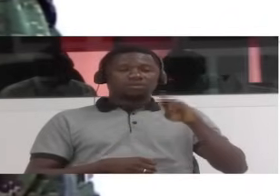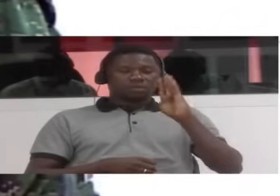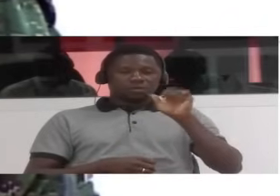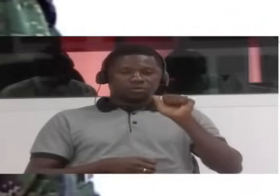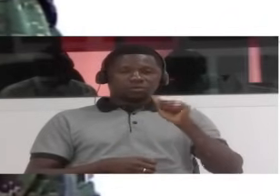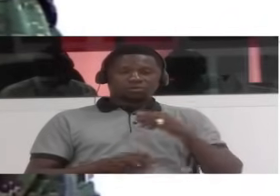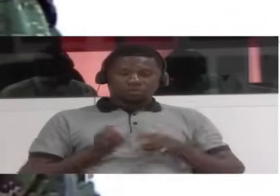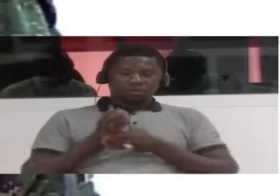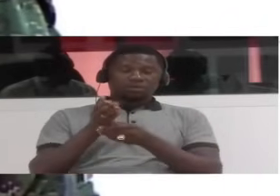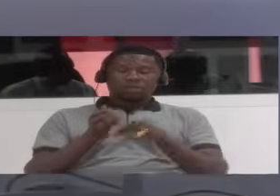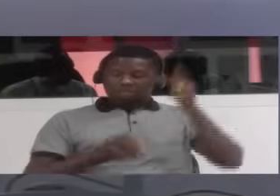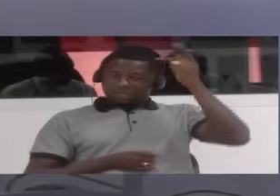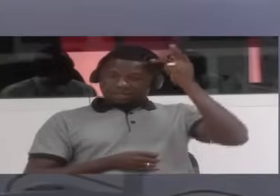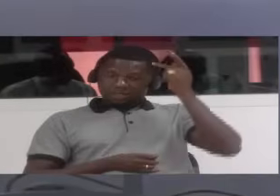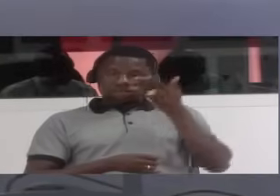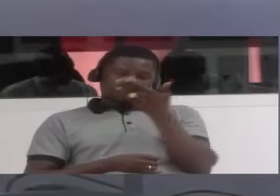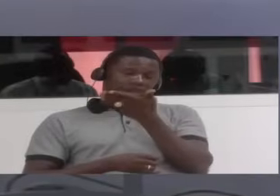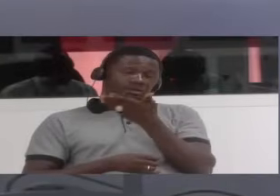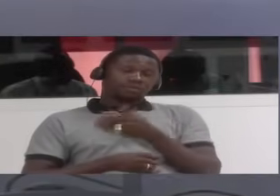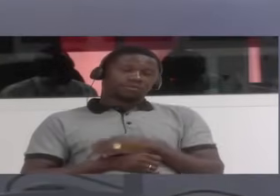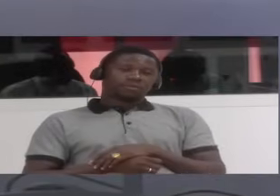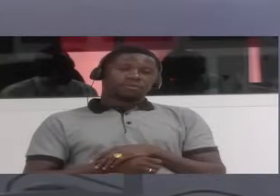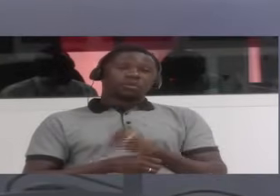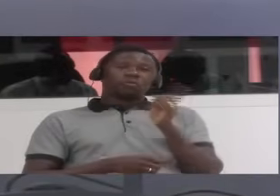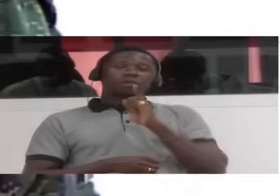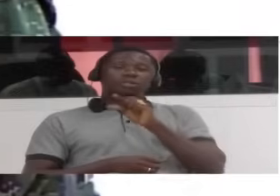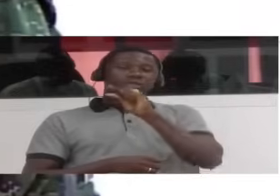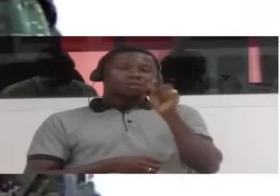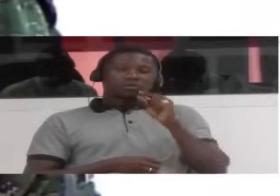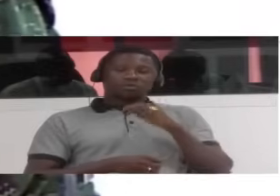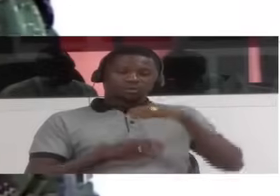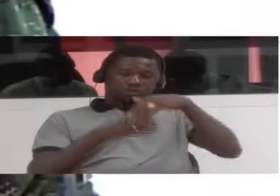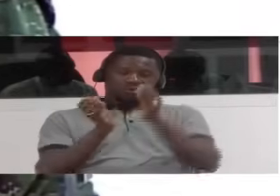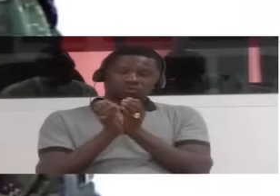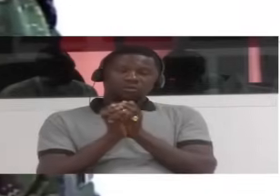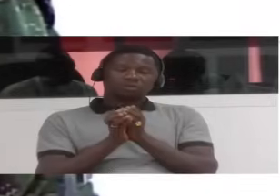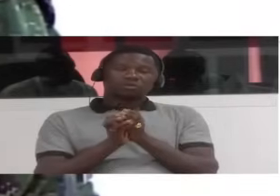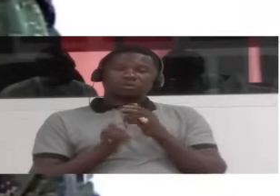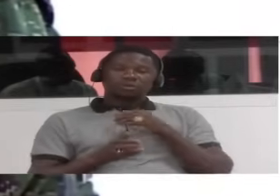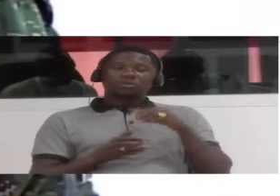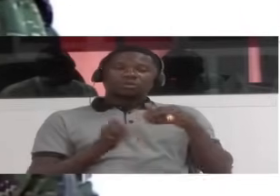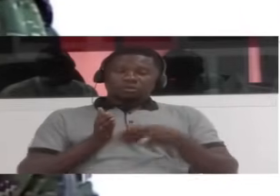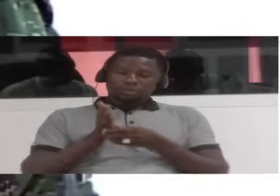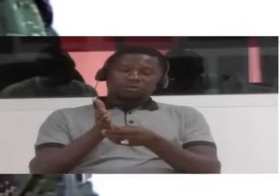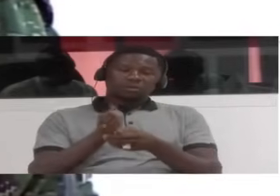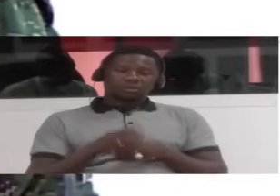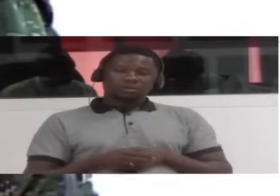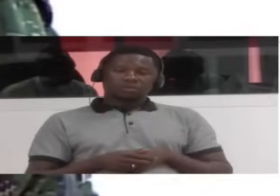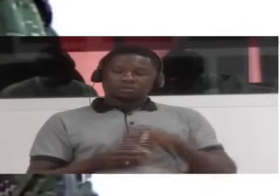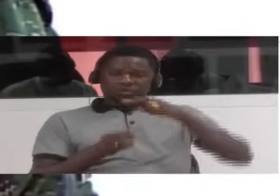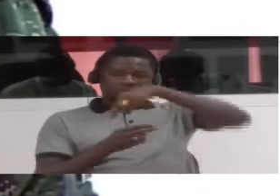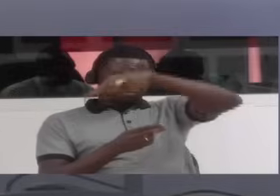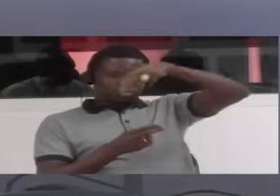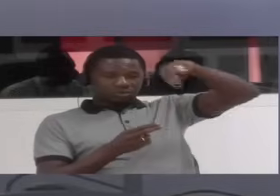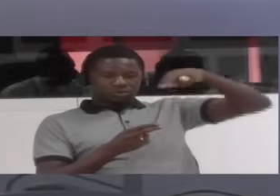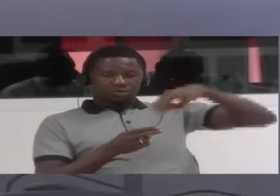And what is the name of the group to which he was commander? The patrol team. We